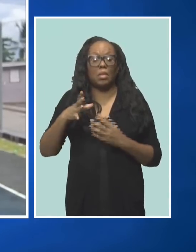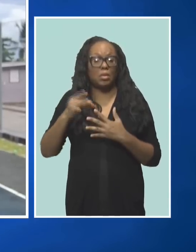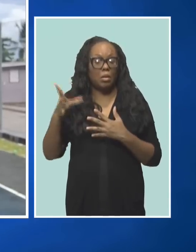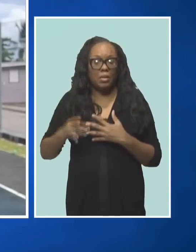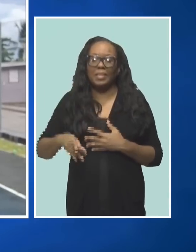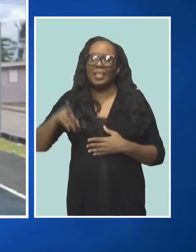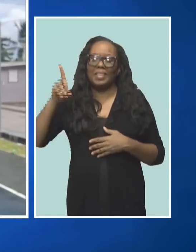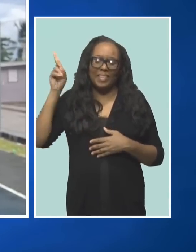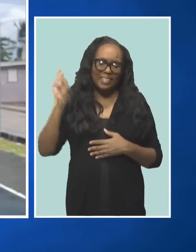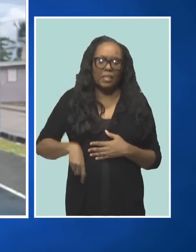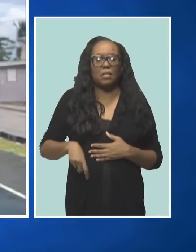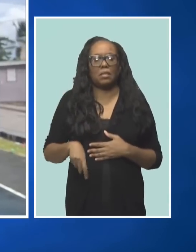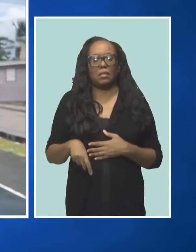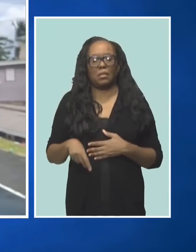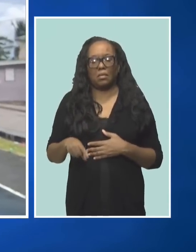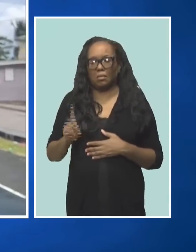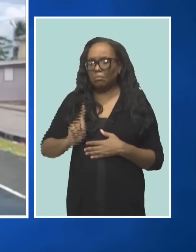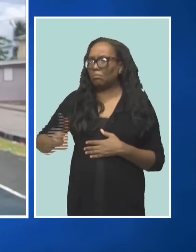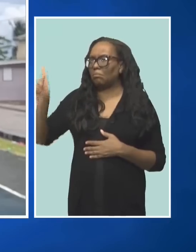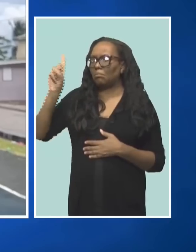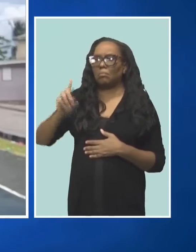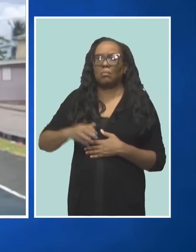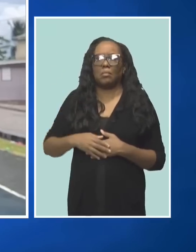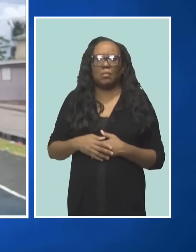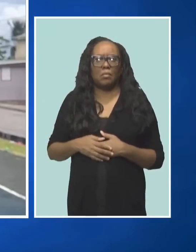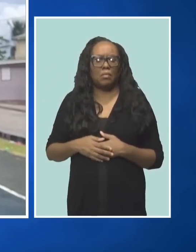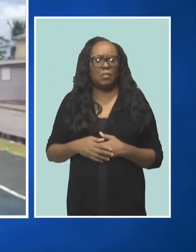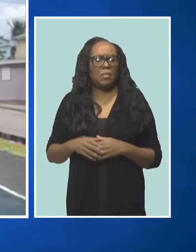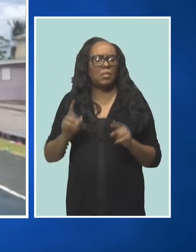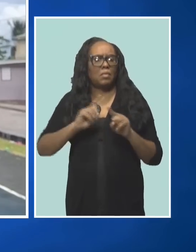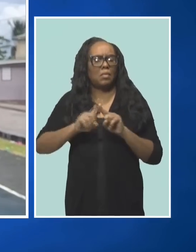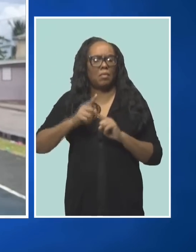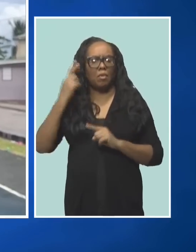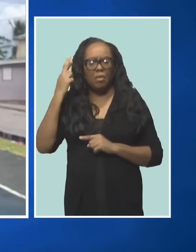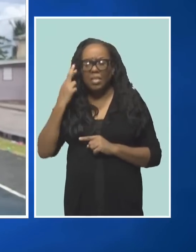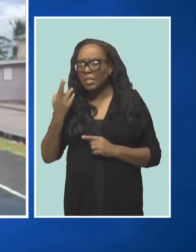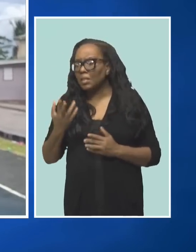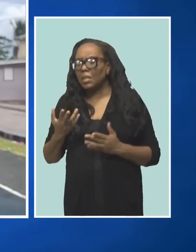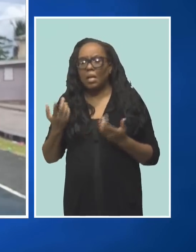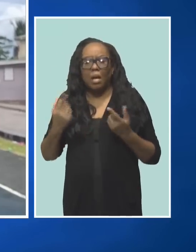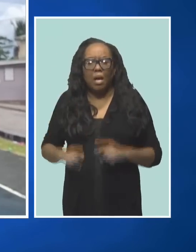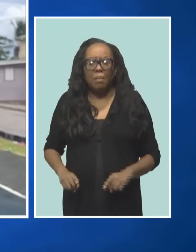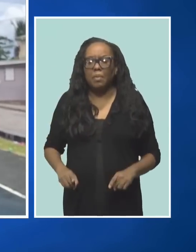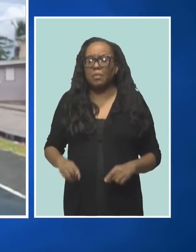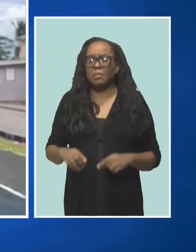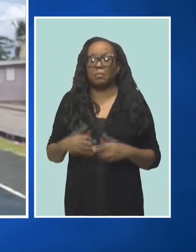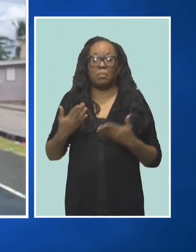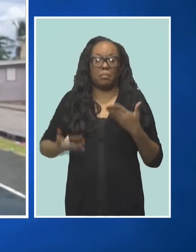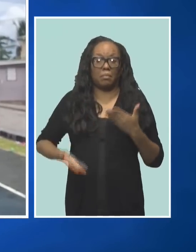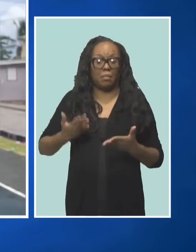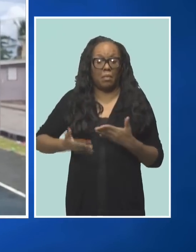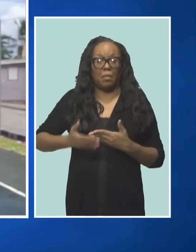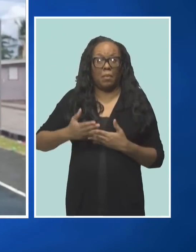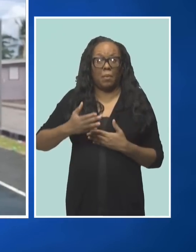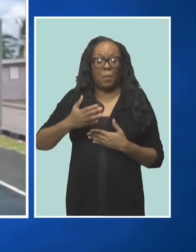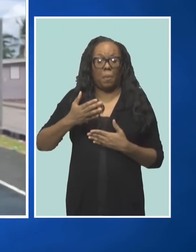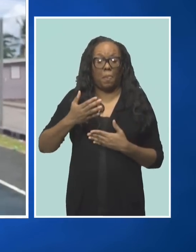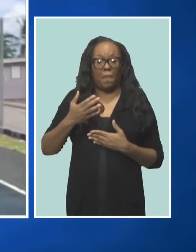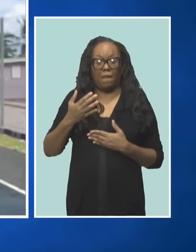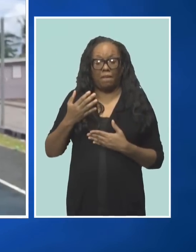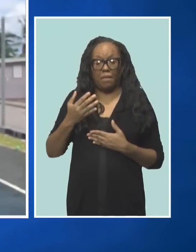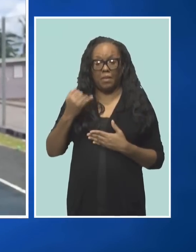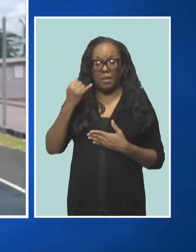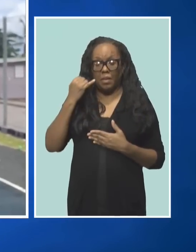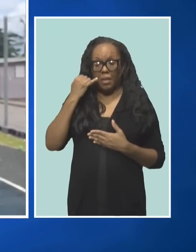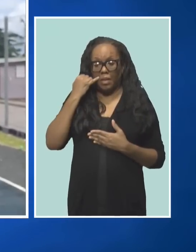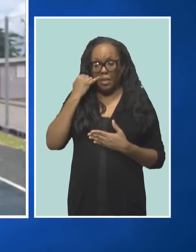the guardian determine that they don't want to pursue the case. And this happens for a number of reasons, right? It could be a case where the male, if it's a case where a young